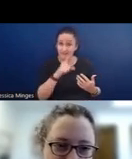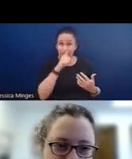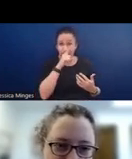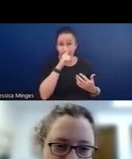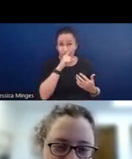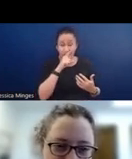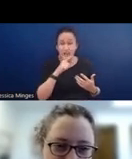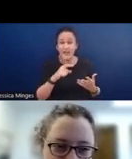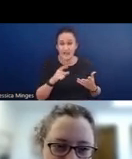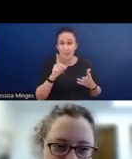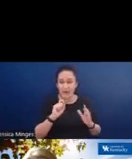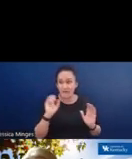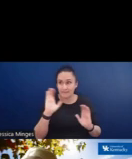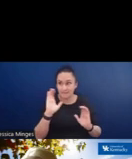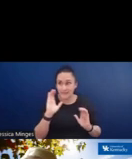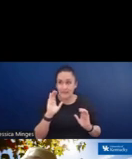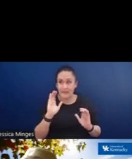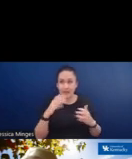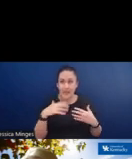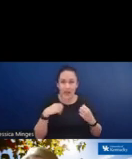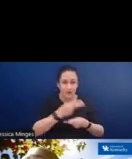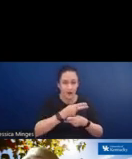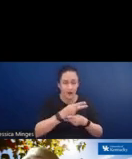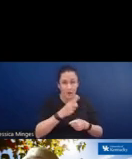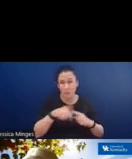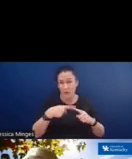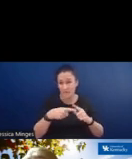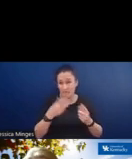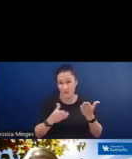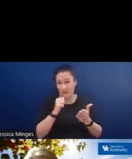seek healthcare in a time when perhaps they weren't ready.